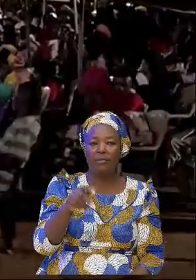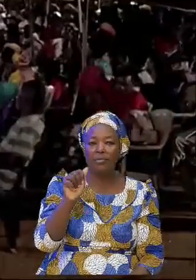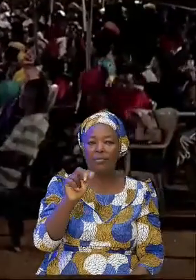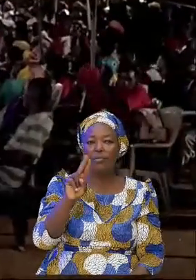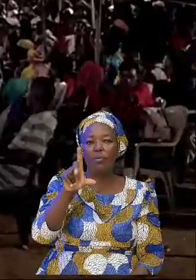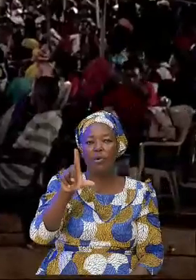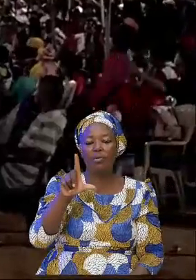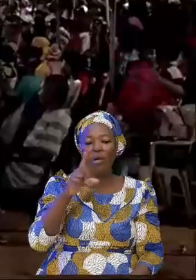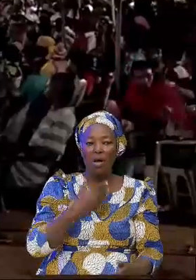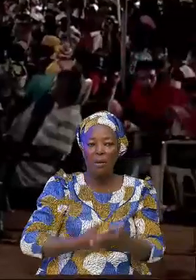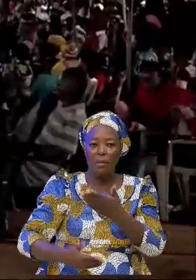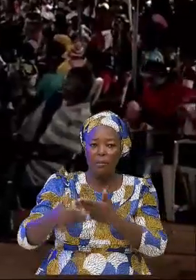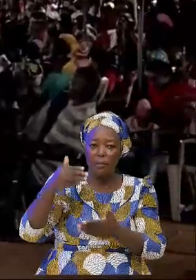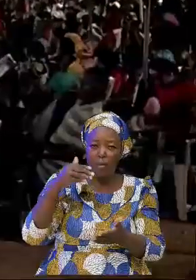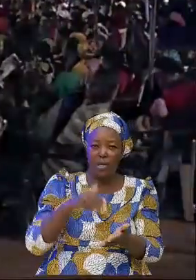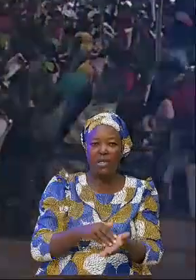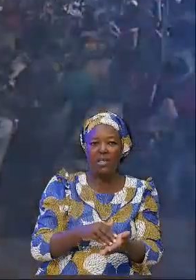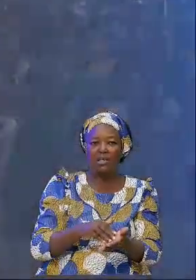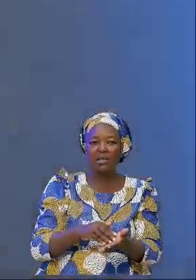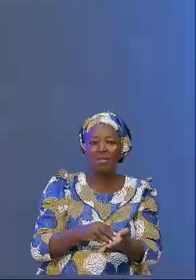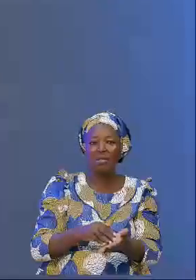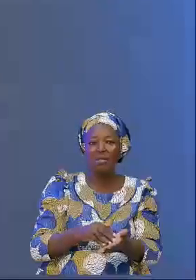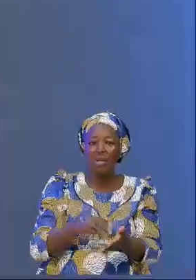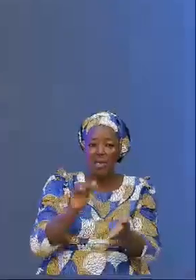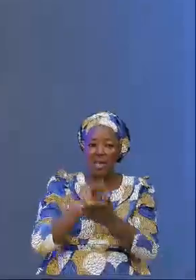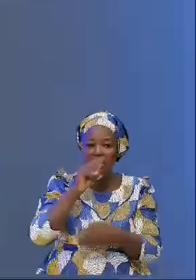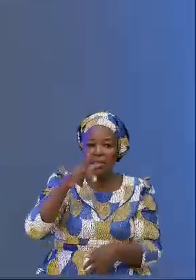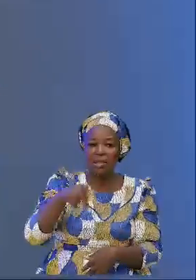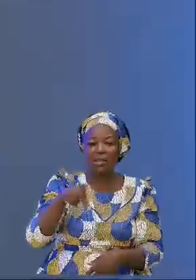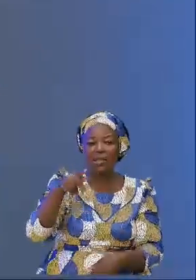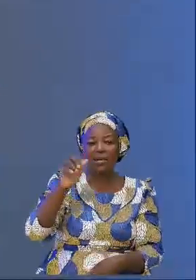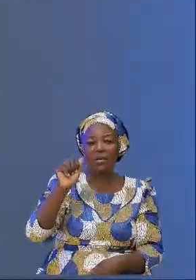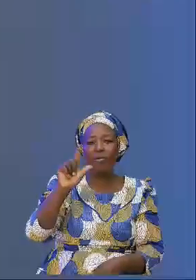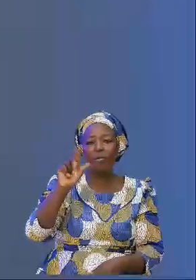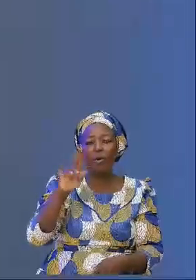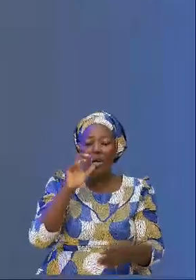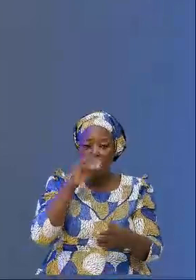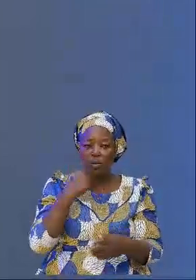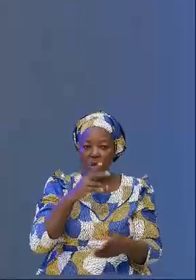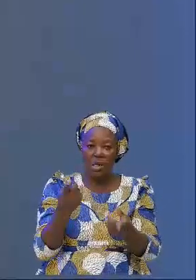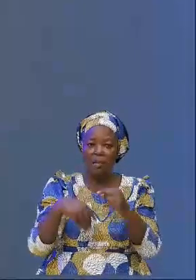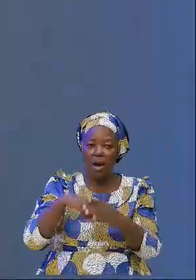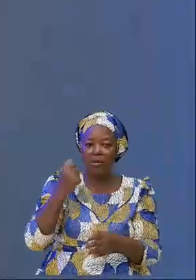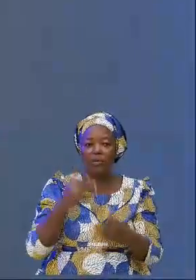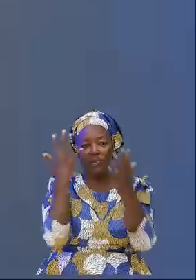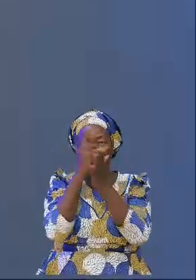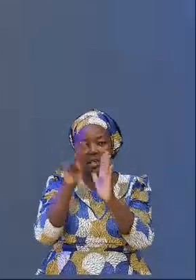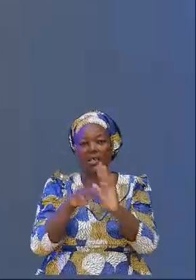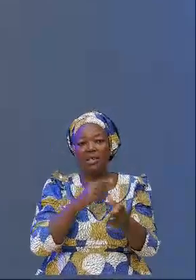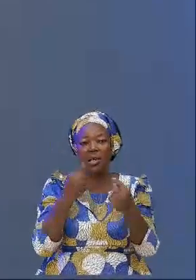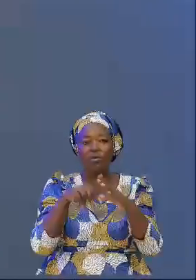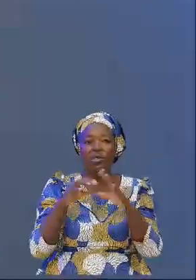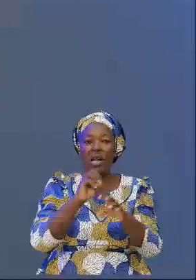That's Paul the Apostle, born again. That's Paul the Apostle, a member of the kingdom of God. That's Paul the Apostle.